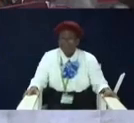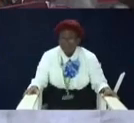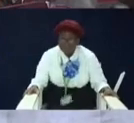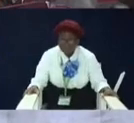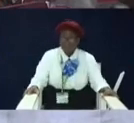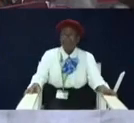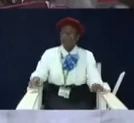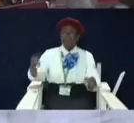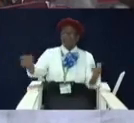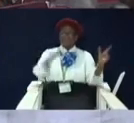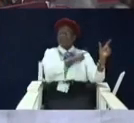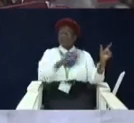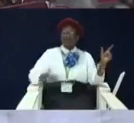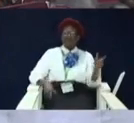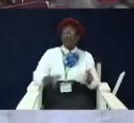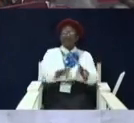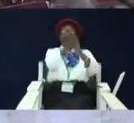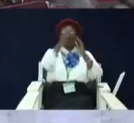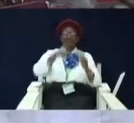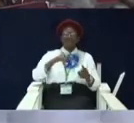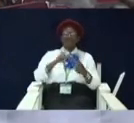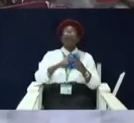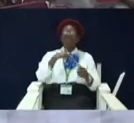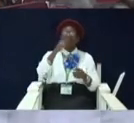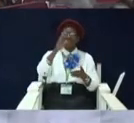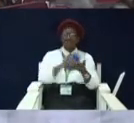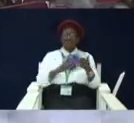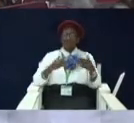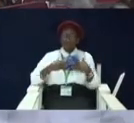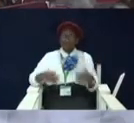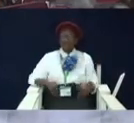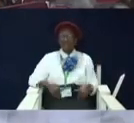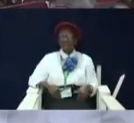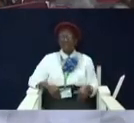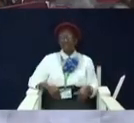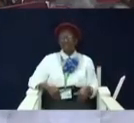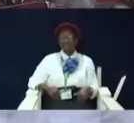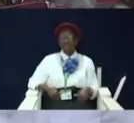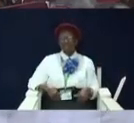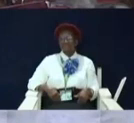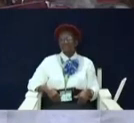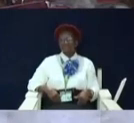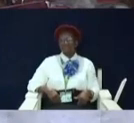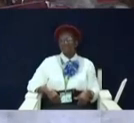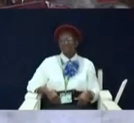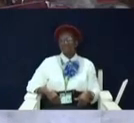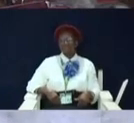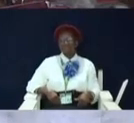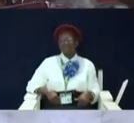The Lord asked me to tell somebody. Oluwani kin so fun enikan.